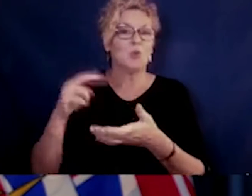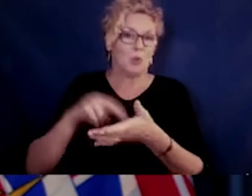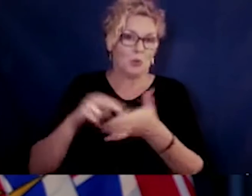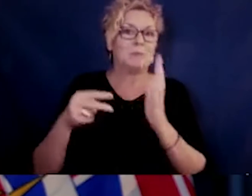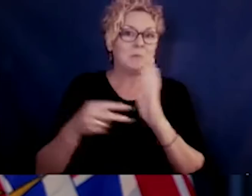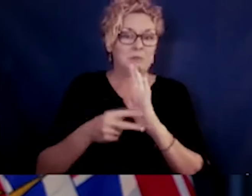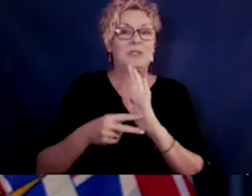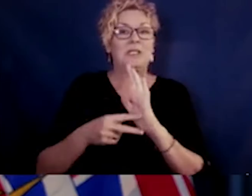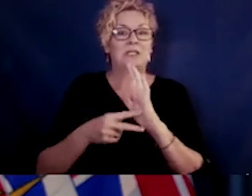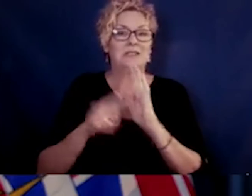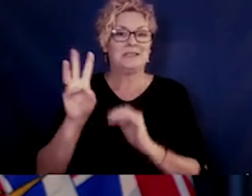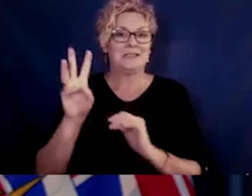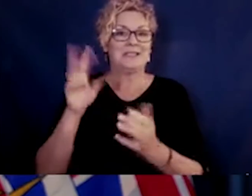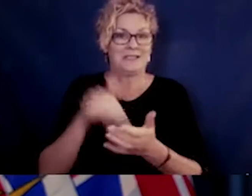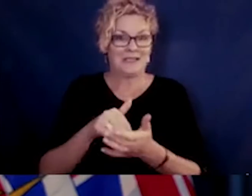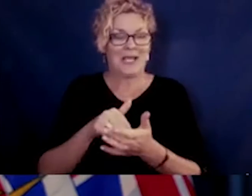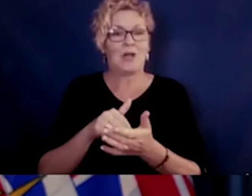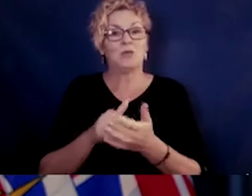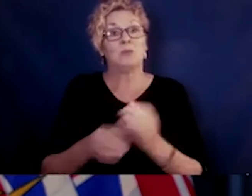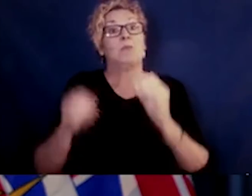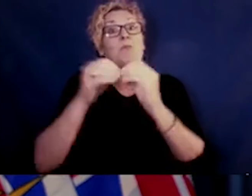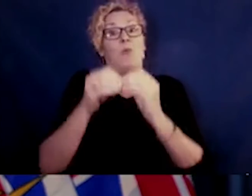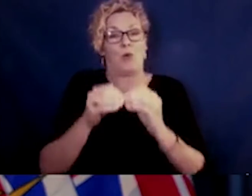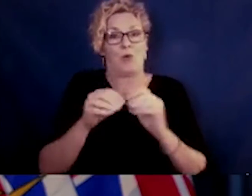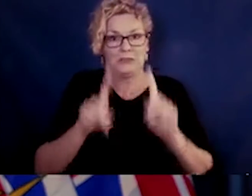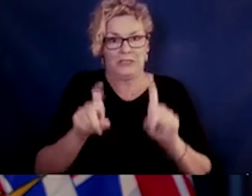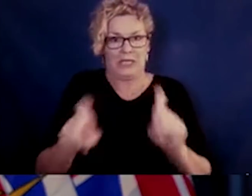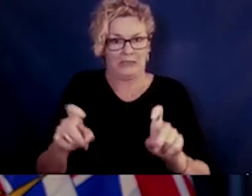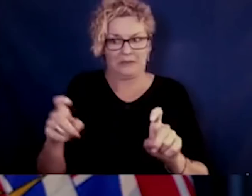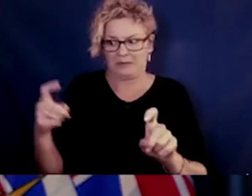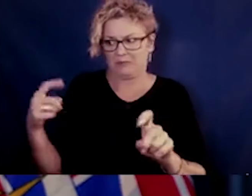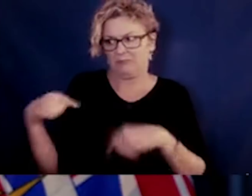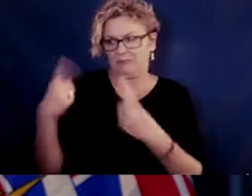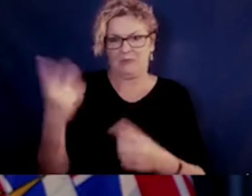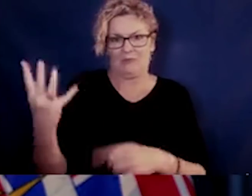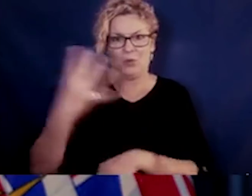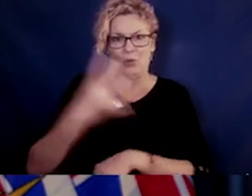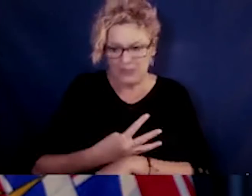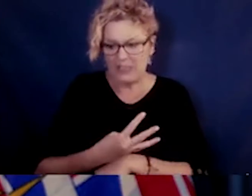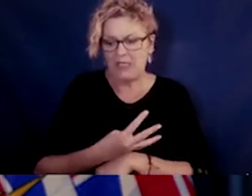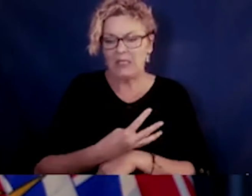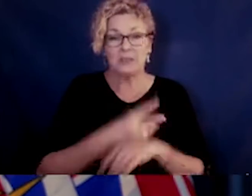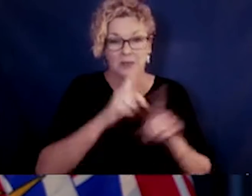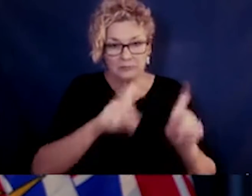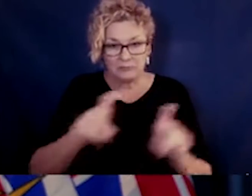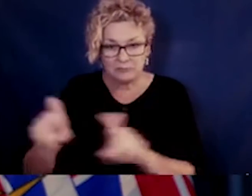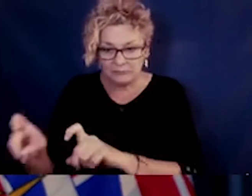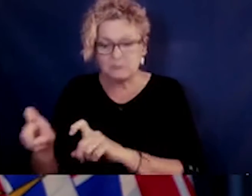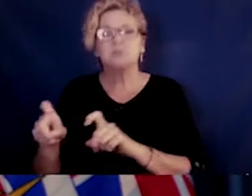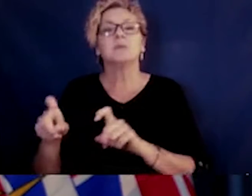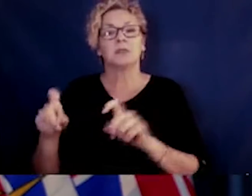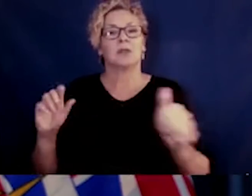1.39% of the tests that were done were positive across British Columbia. Despite the thousands of people getting tested,